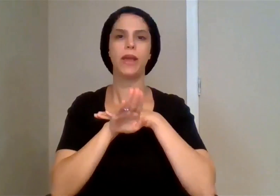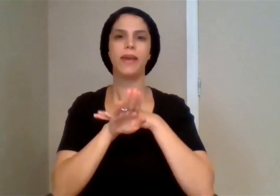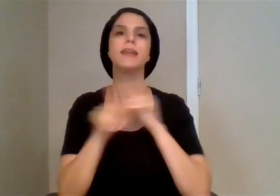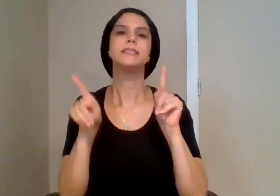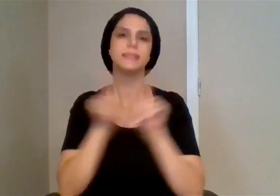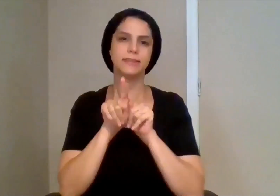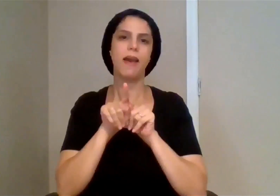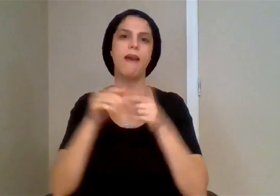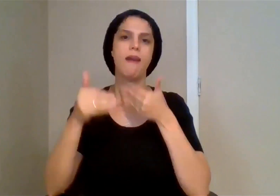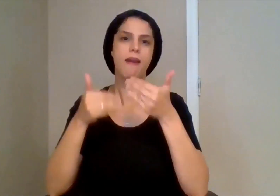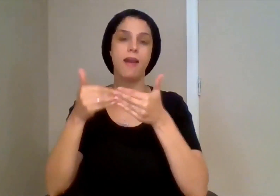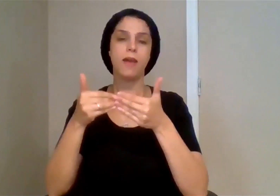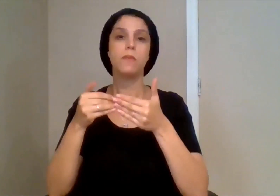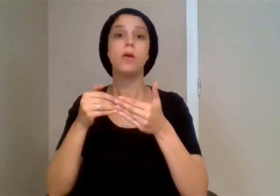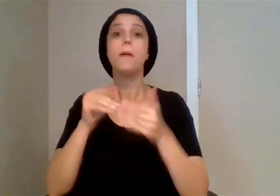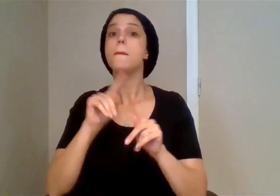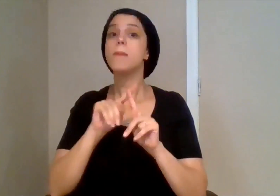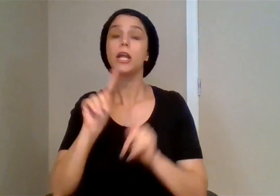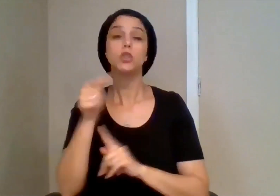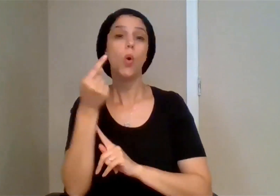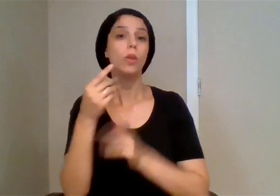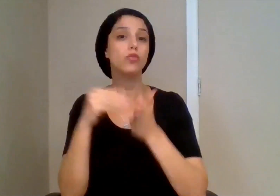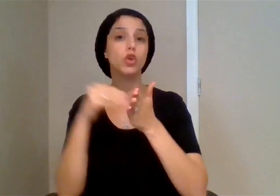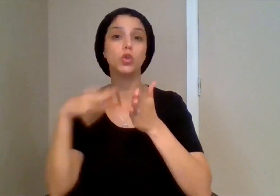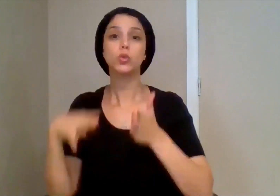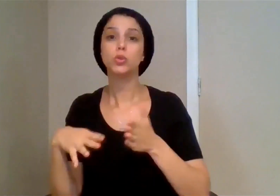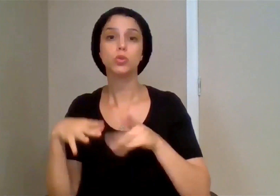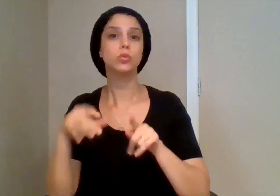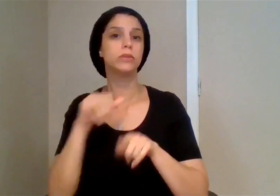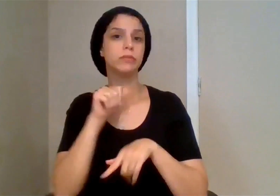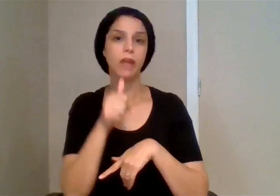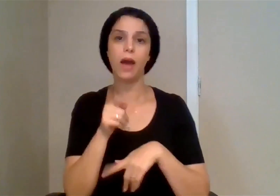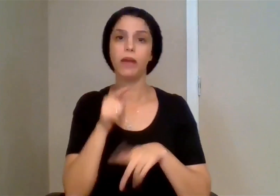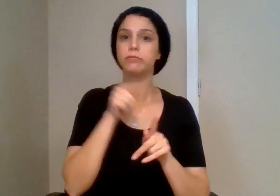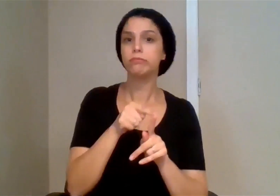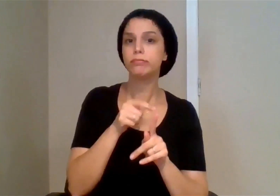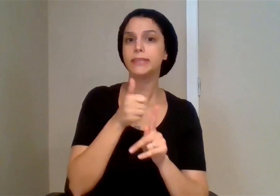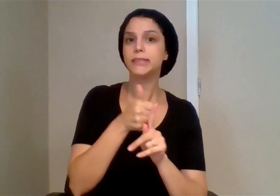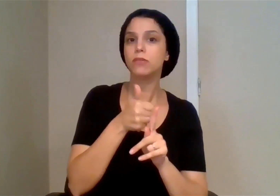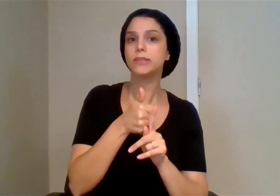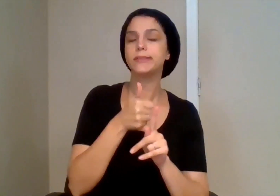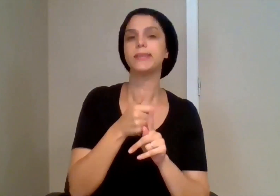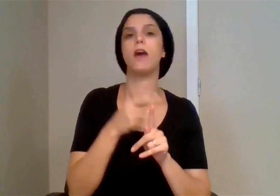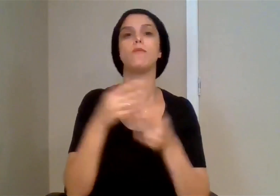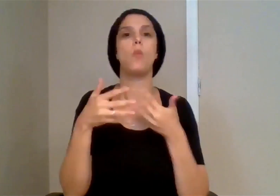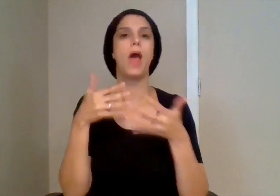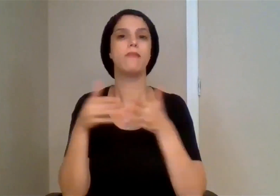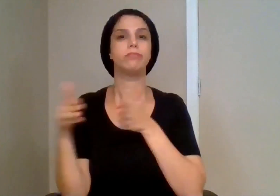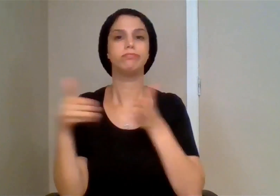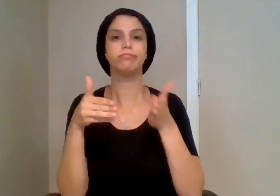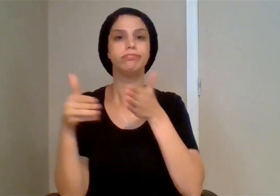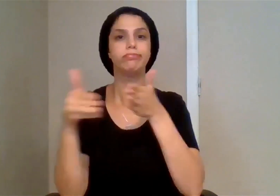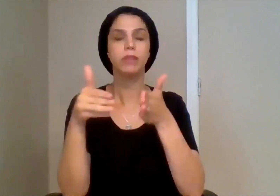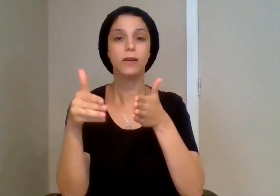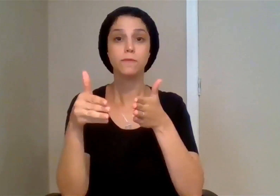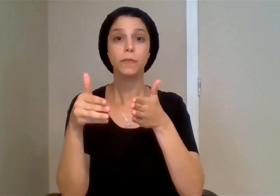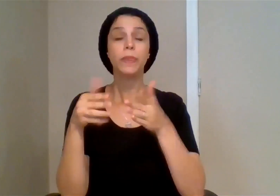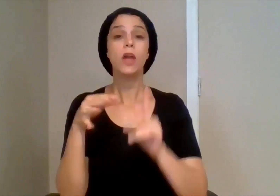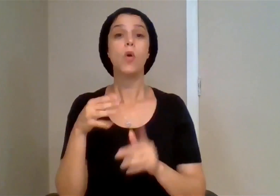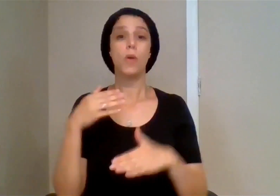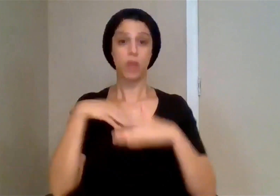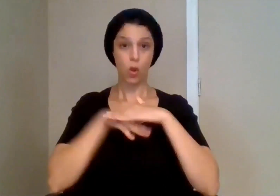for your children, no matter what application they're needing to navigate to. Certainly from there, when they navigate to